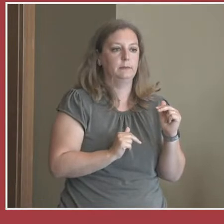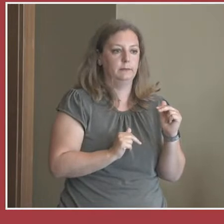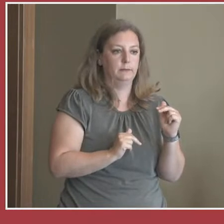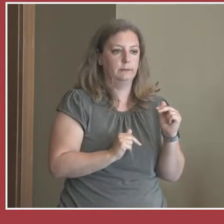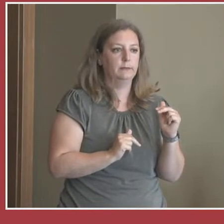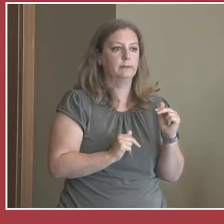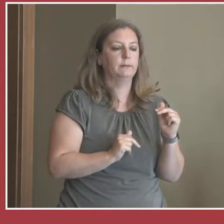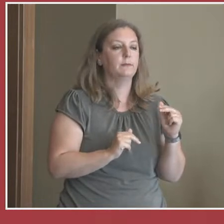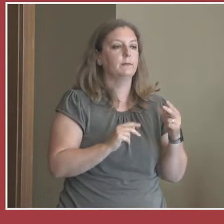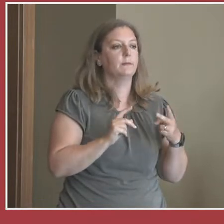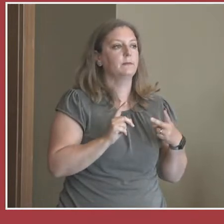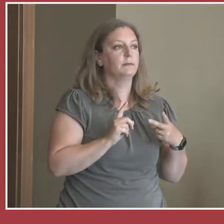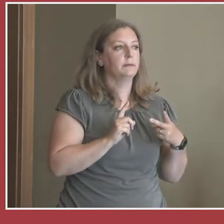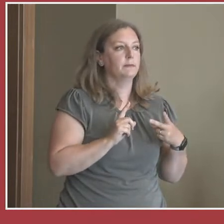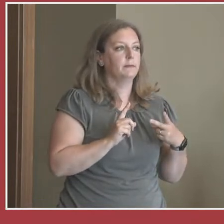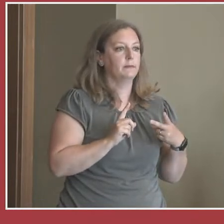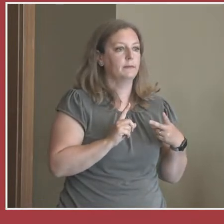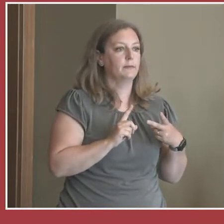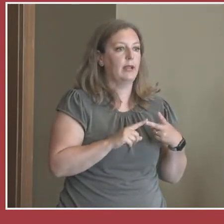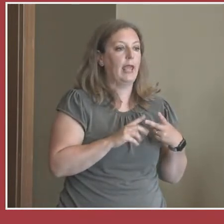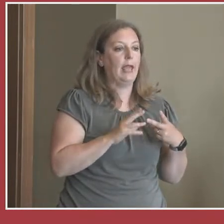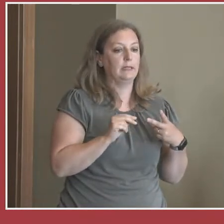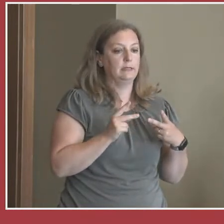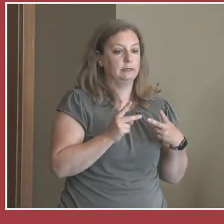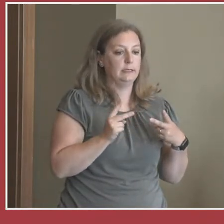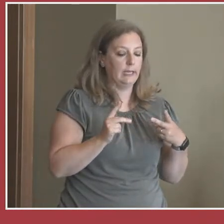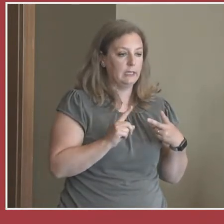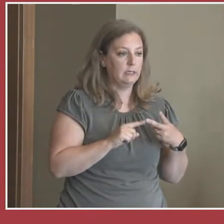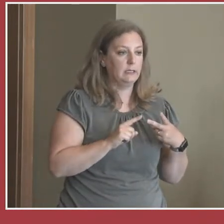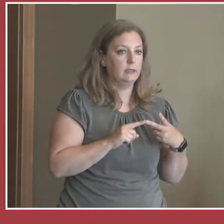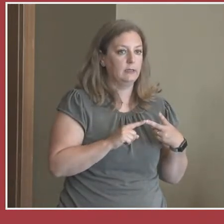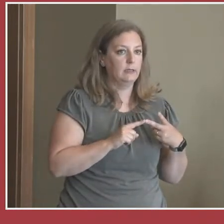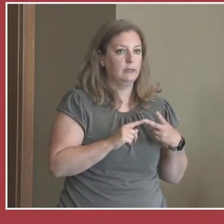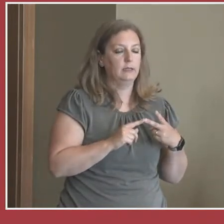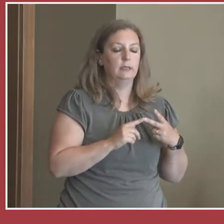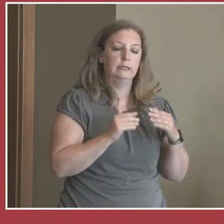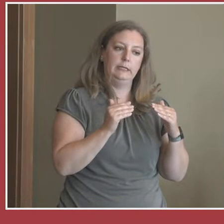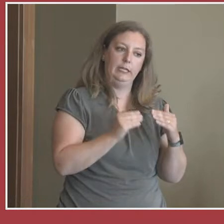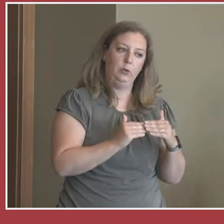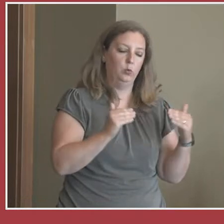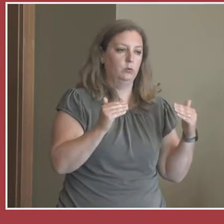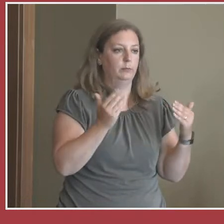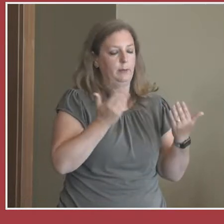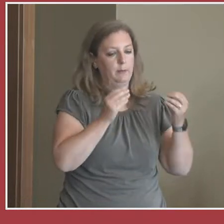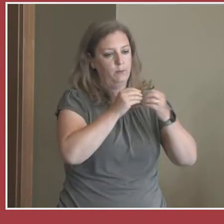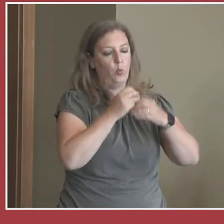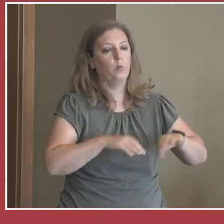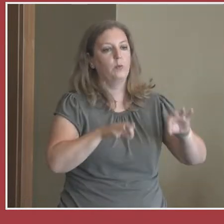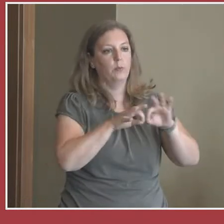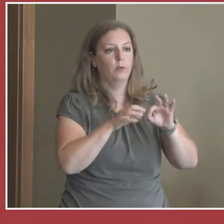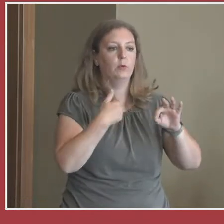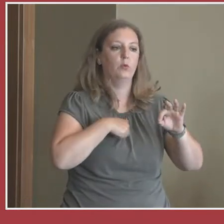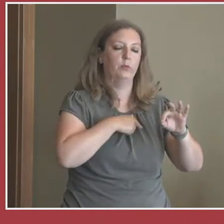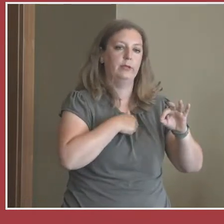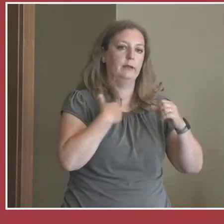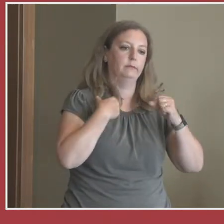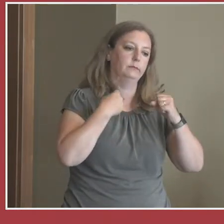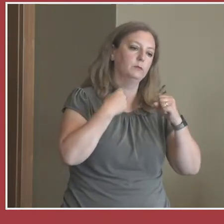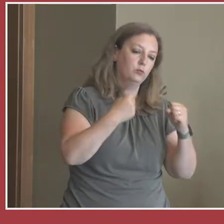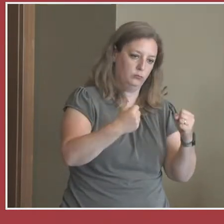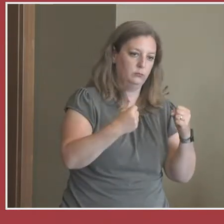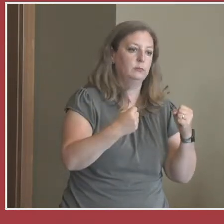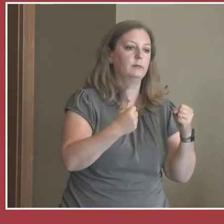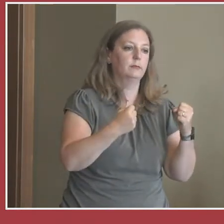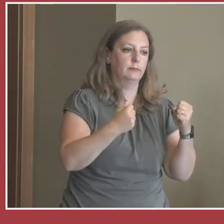other big district. And the second thing, equally if not more important, is that we had a